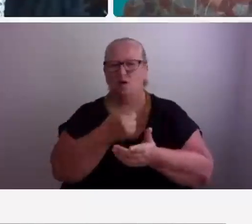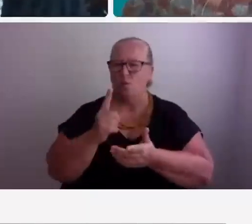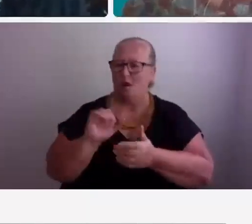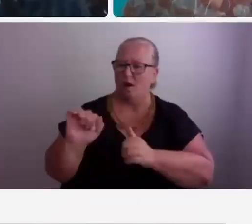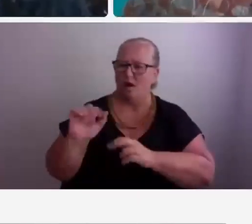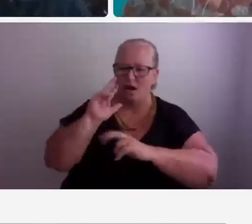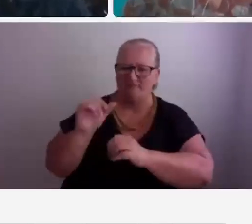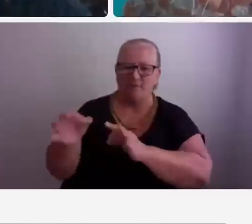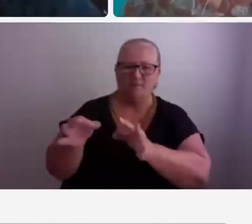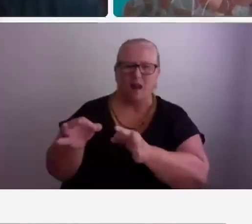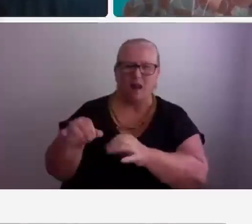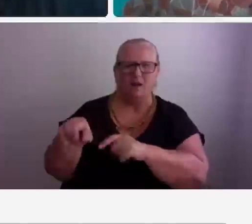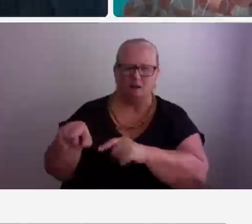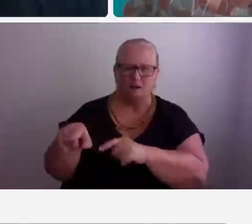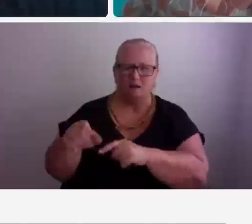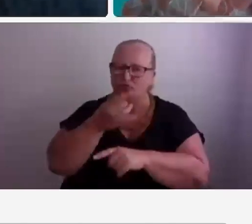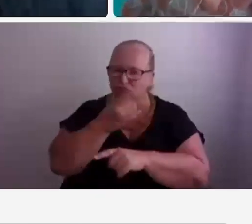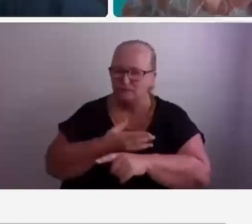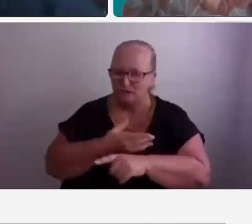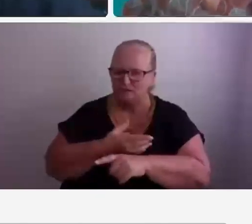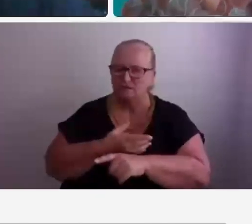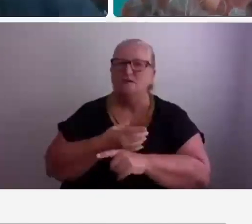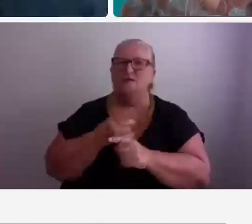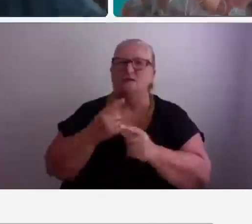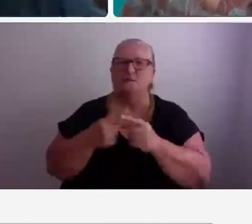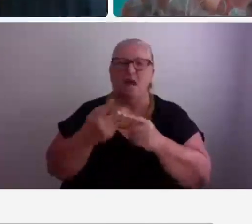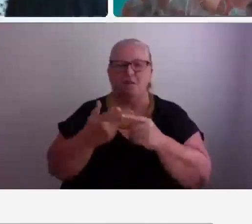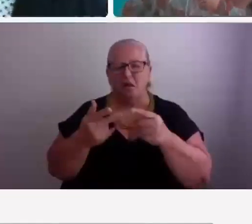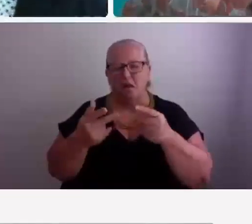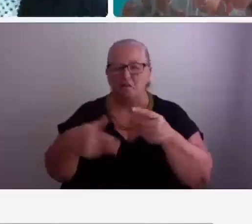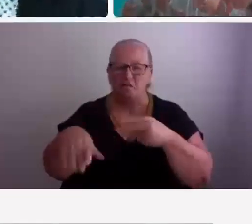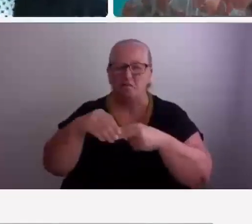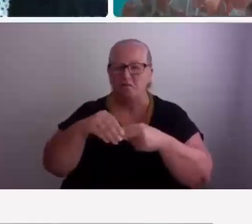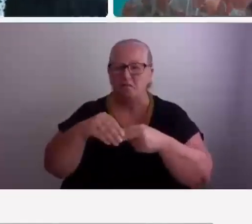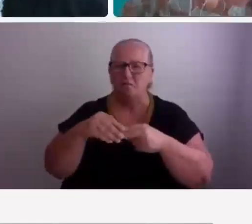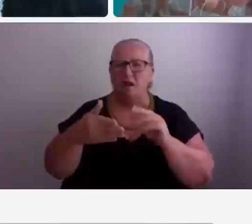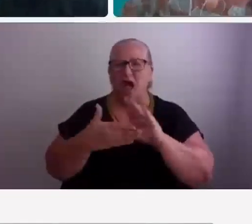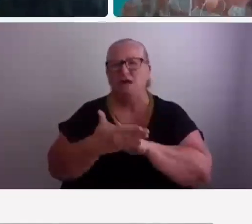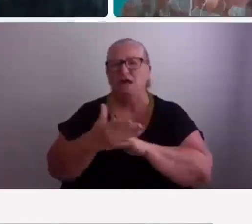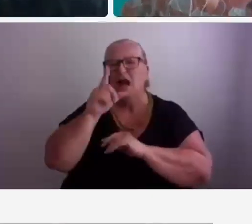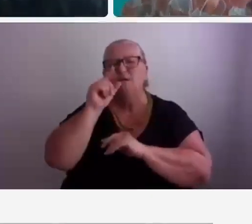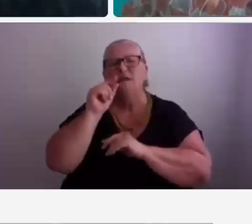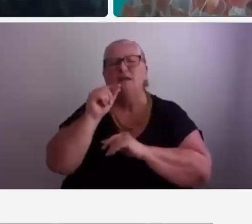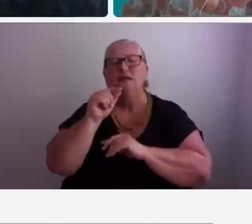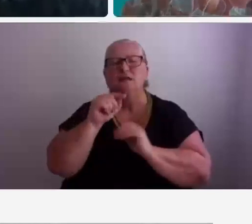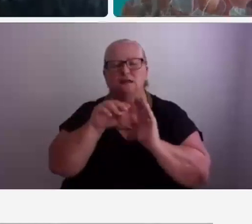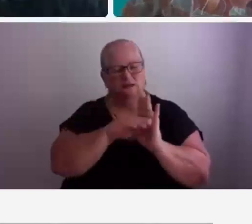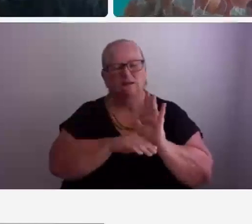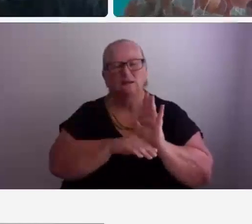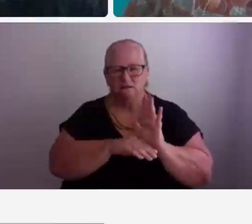plan is, and some other bits and pieces as part of the eligibility criteria, and we would